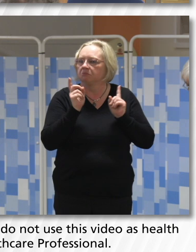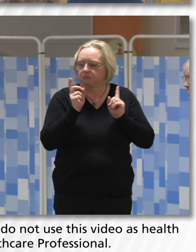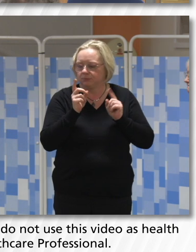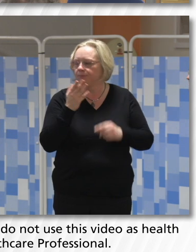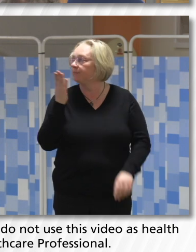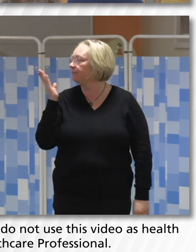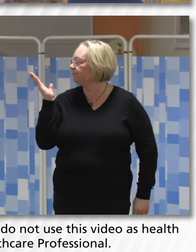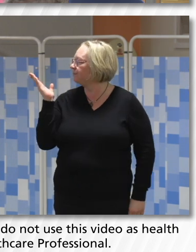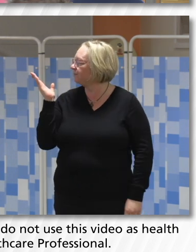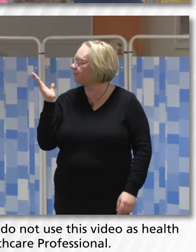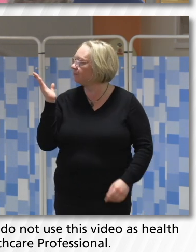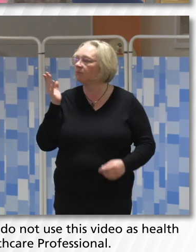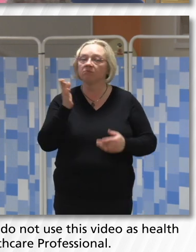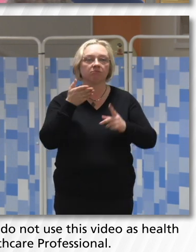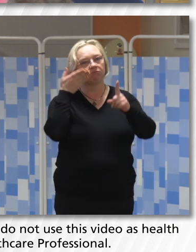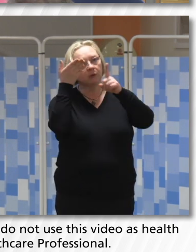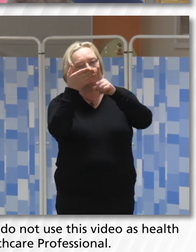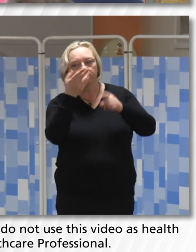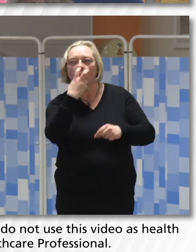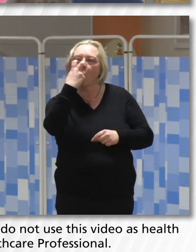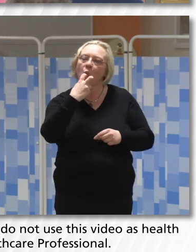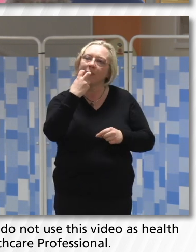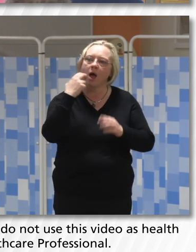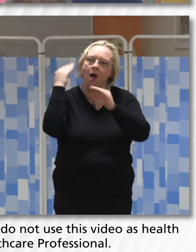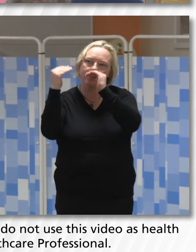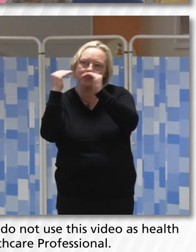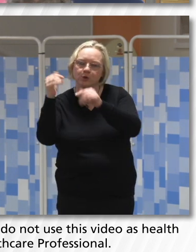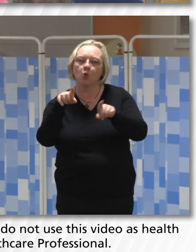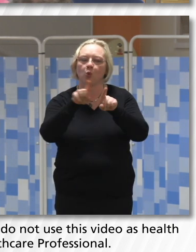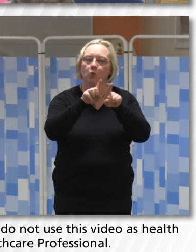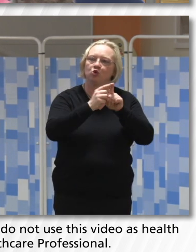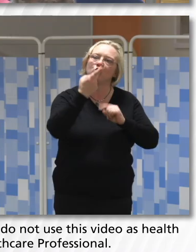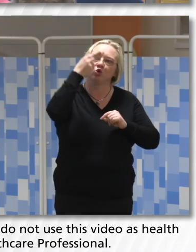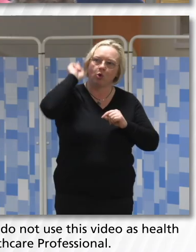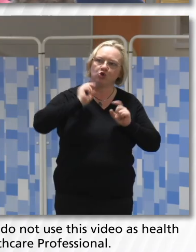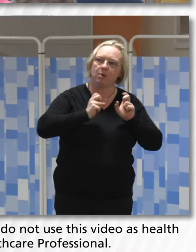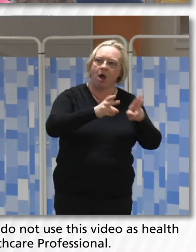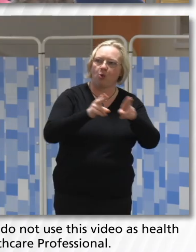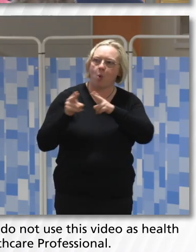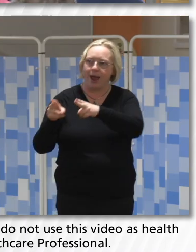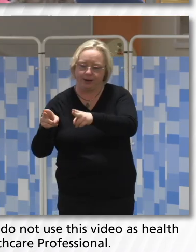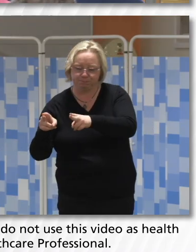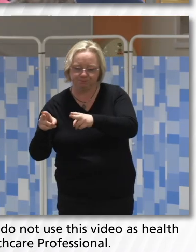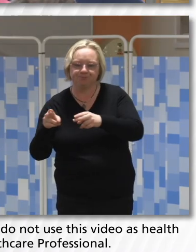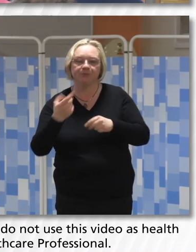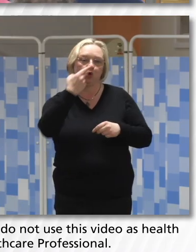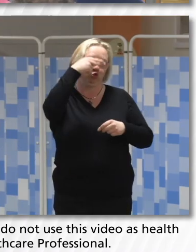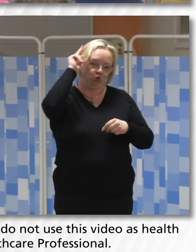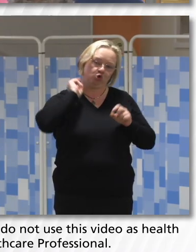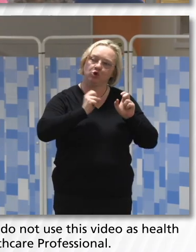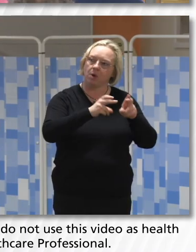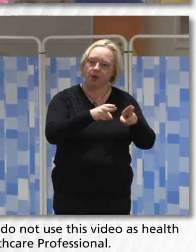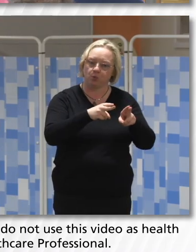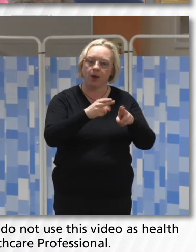into a older adults pathway and also a neurology pathway. The neurology pathway is